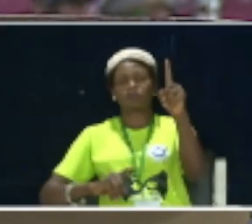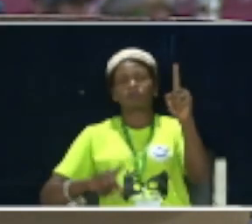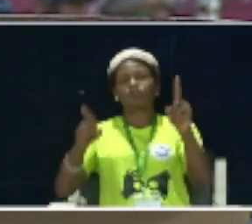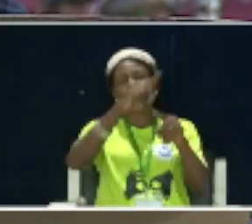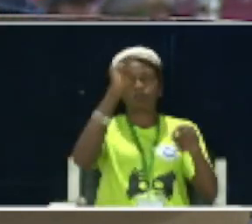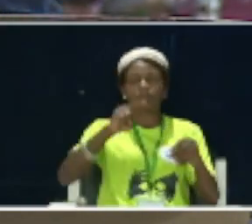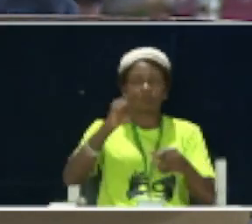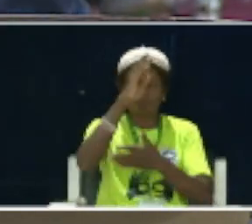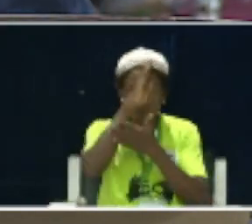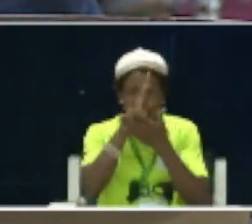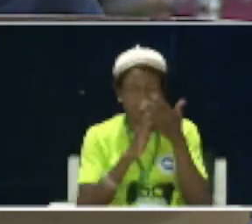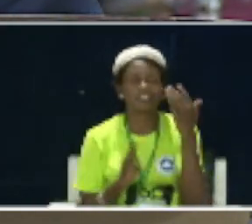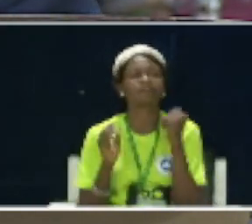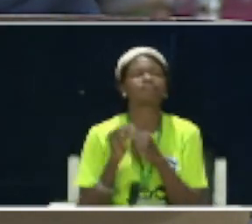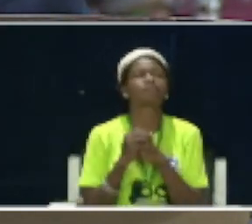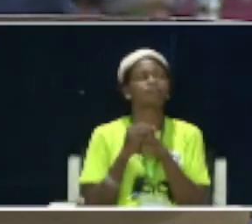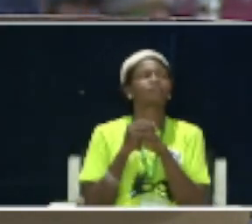humility.